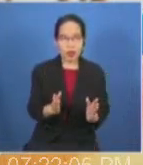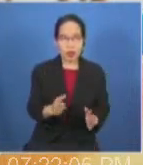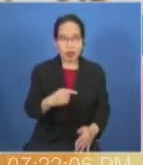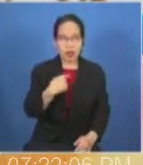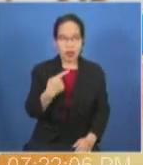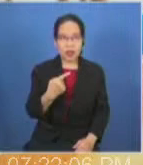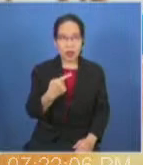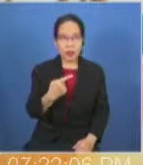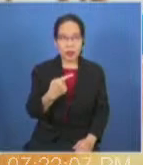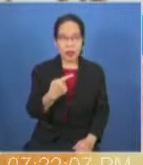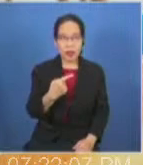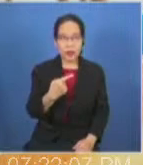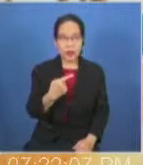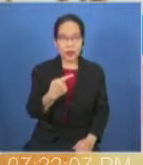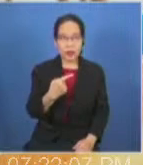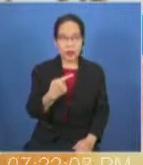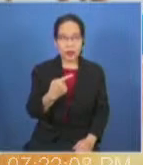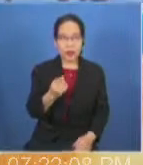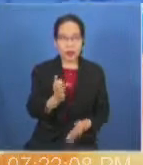we are religious.